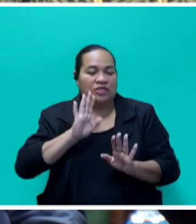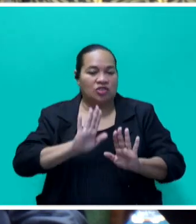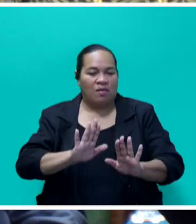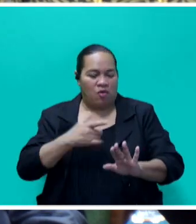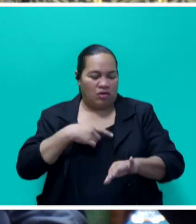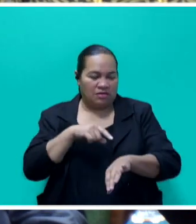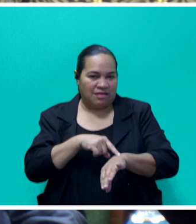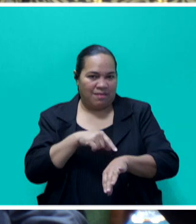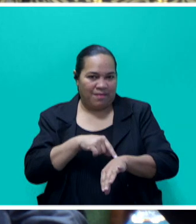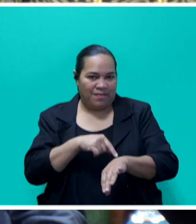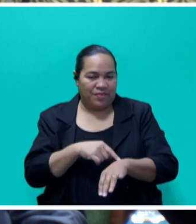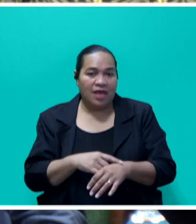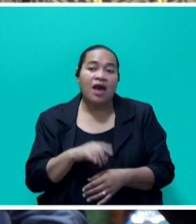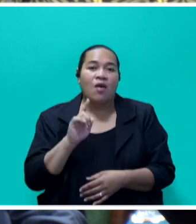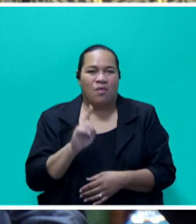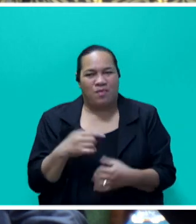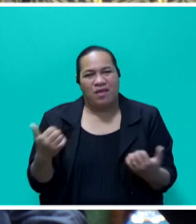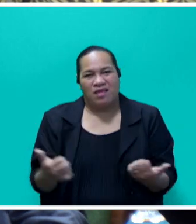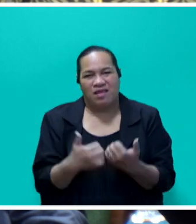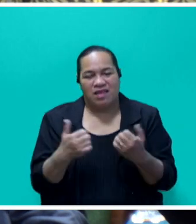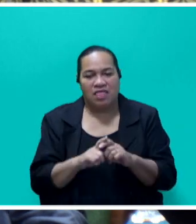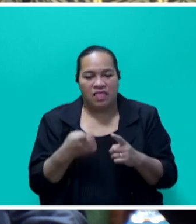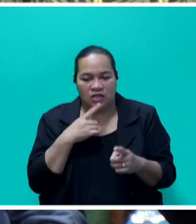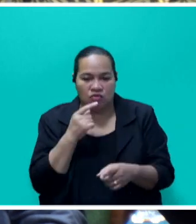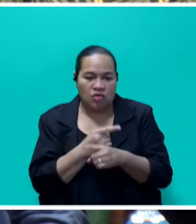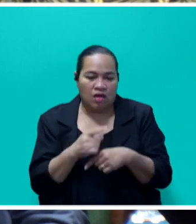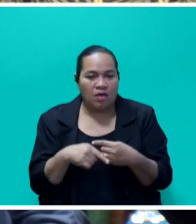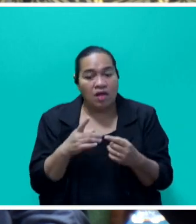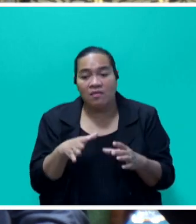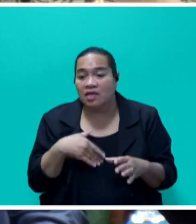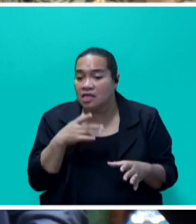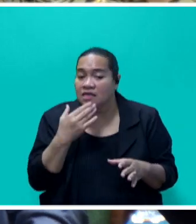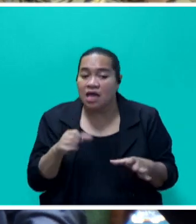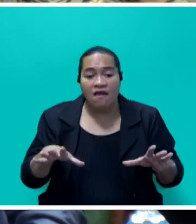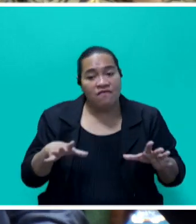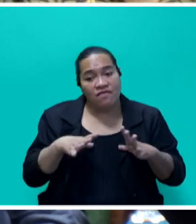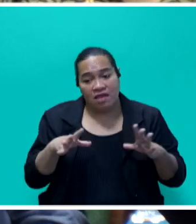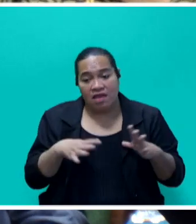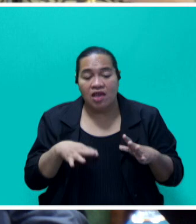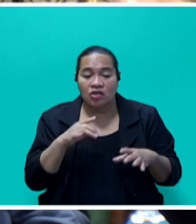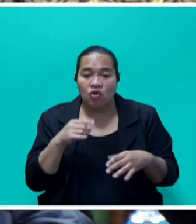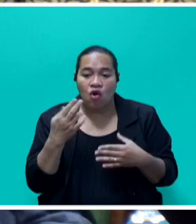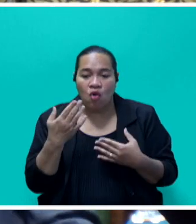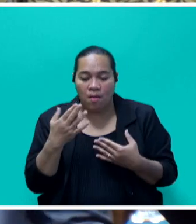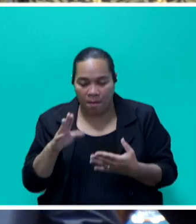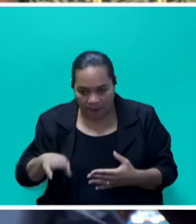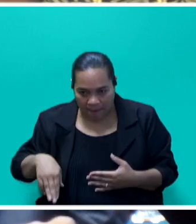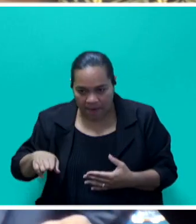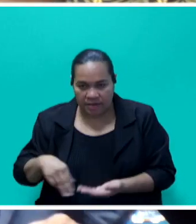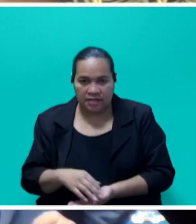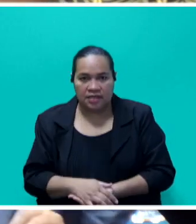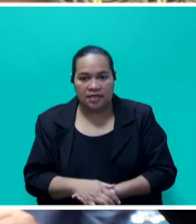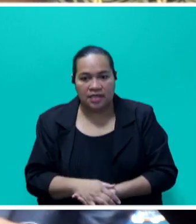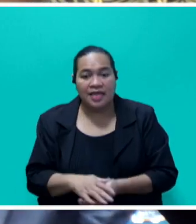time, but there's a lot to cover in this. Feel free to honourable members,